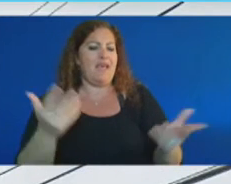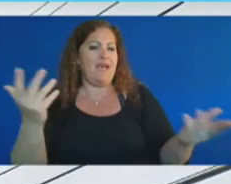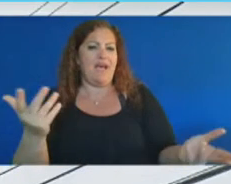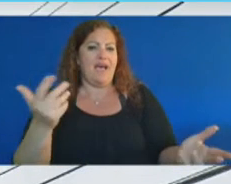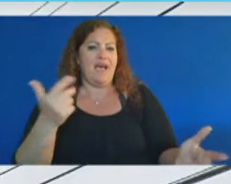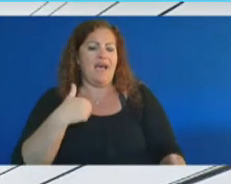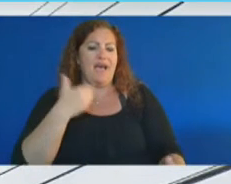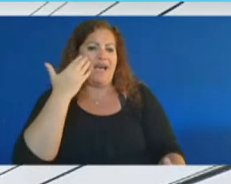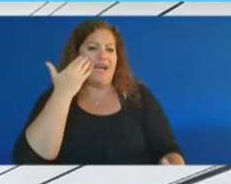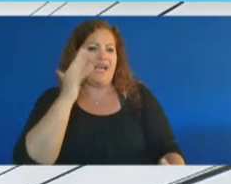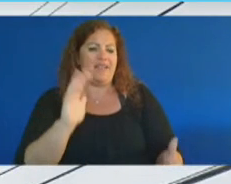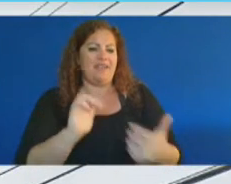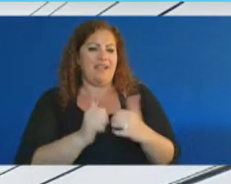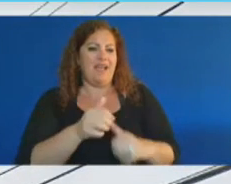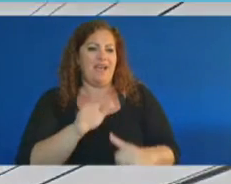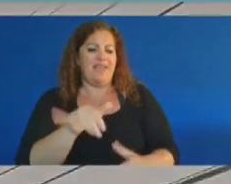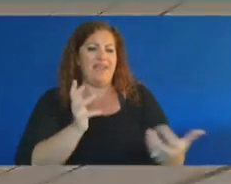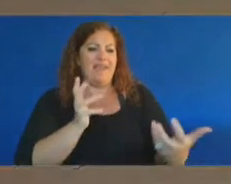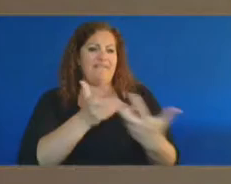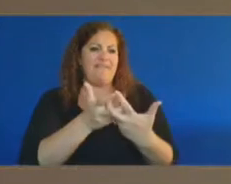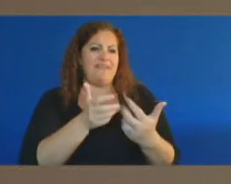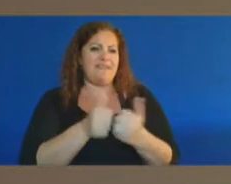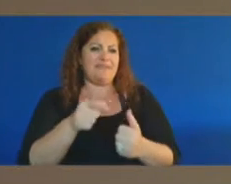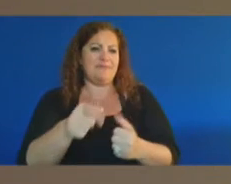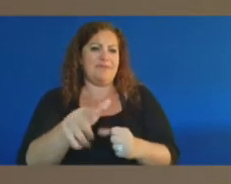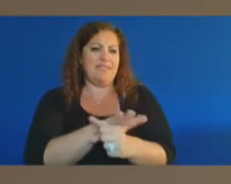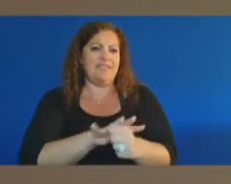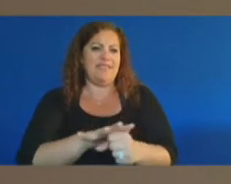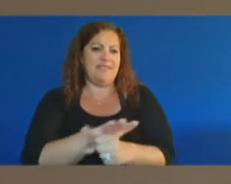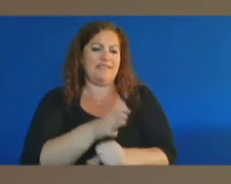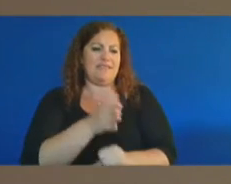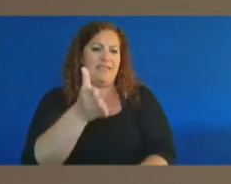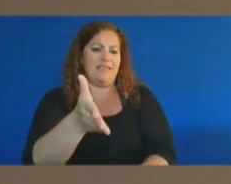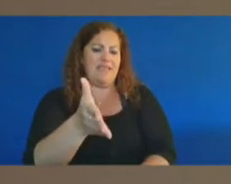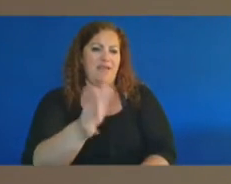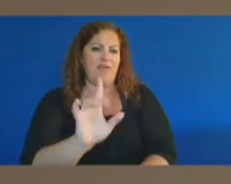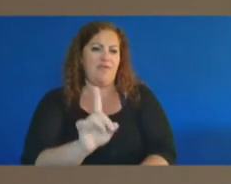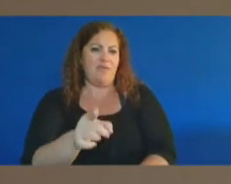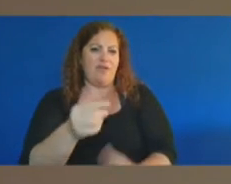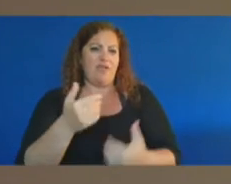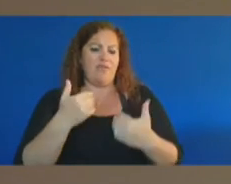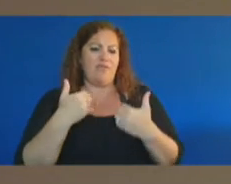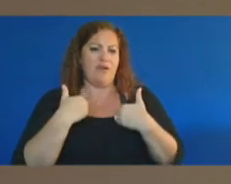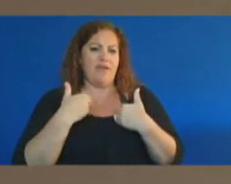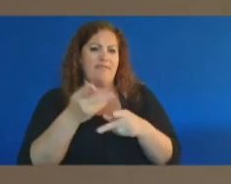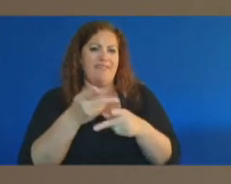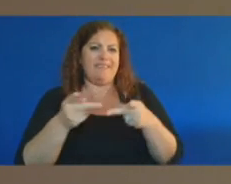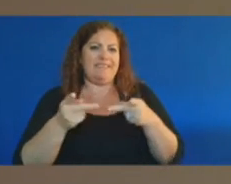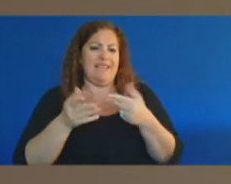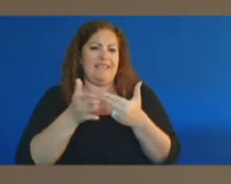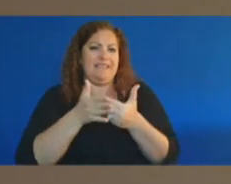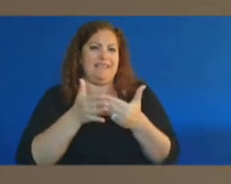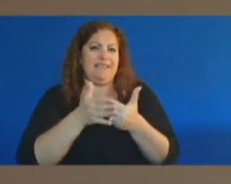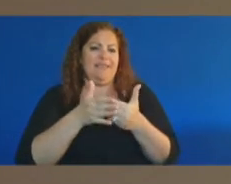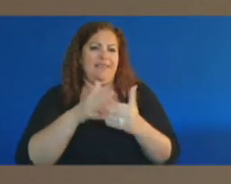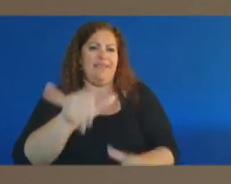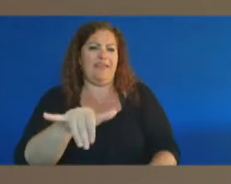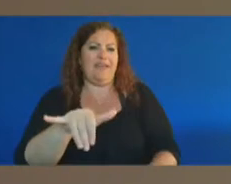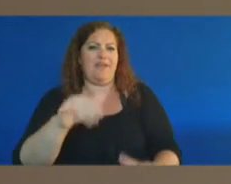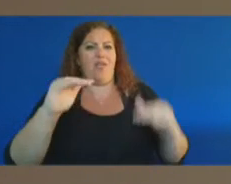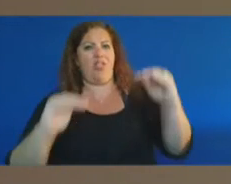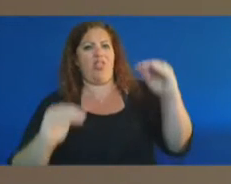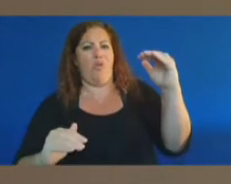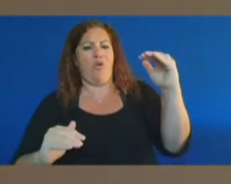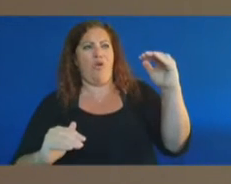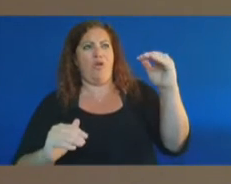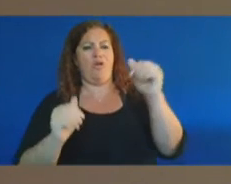know how that fits into this site right here uh where you got sites nearby that are much lower in